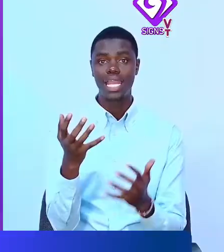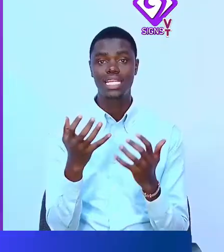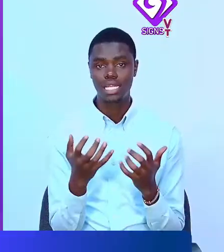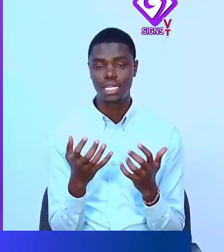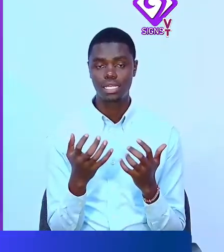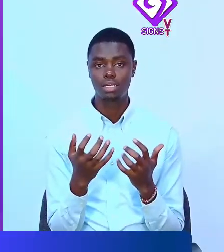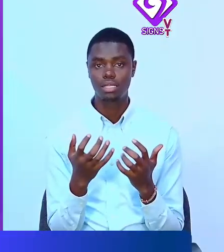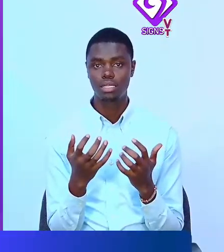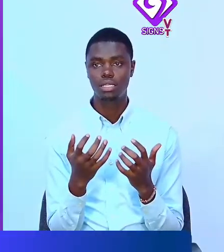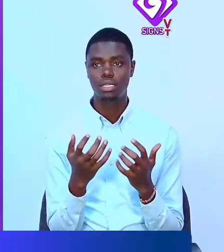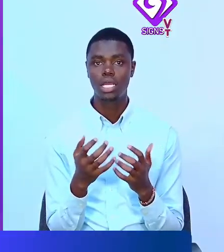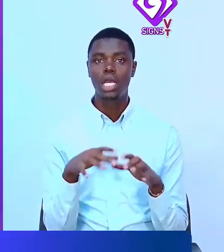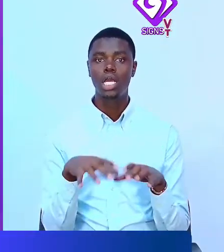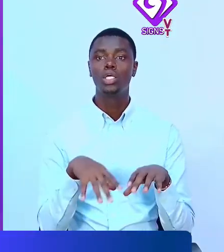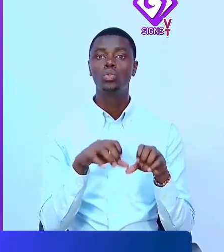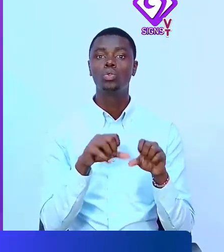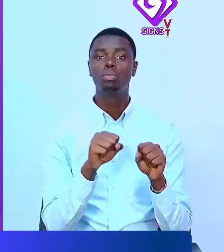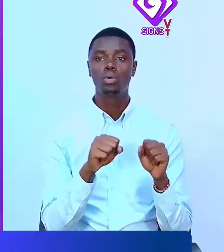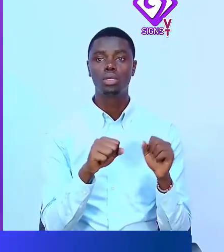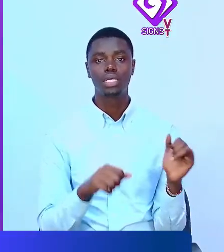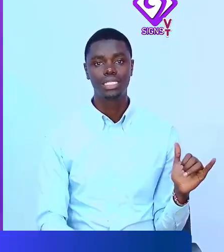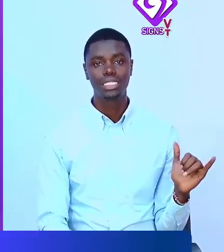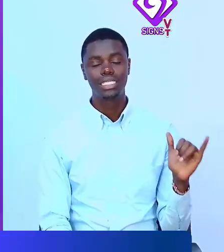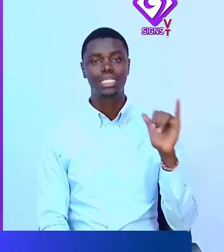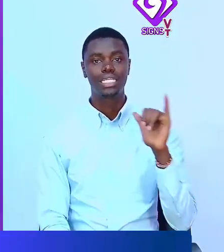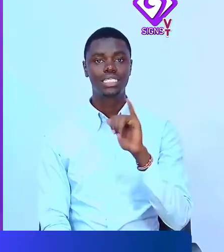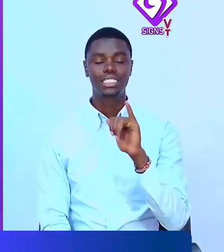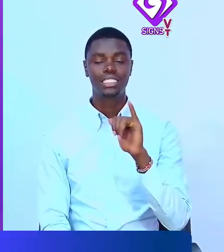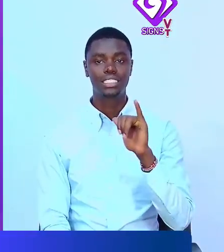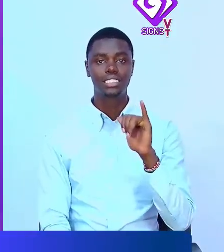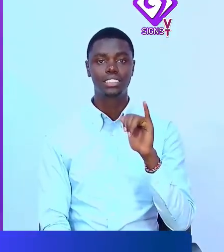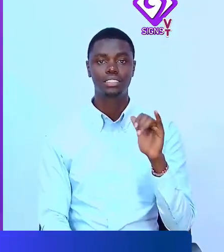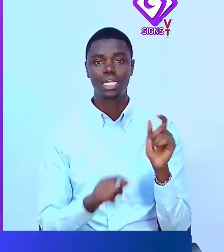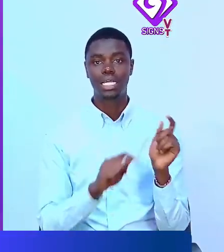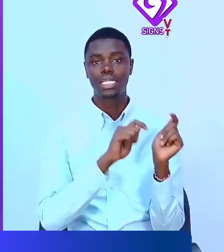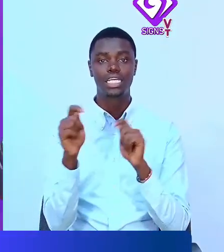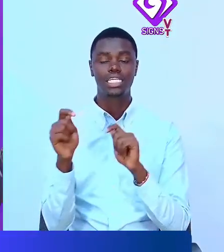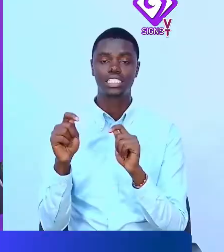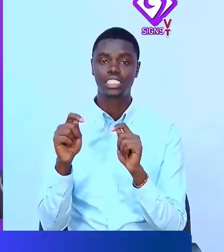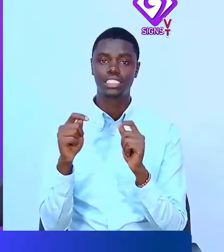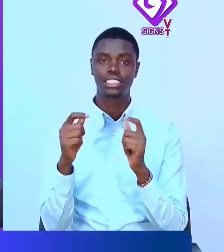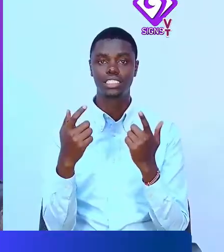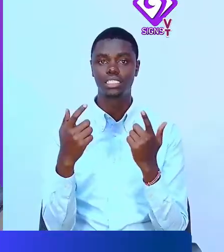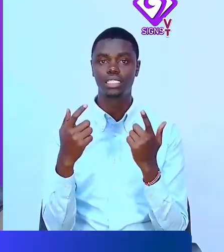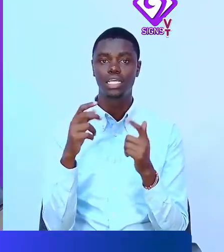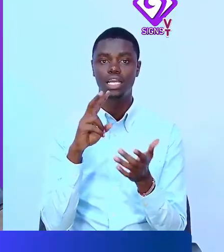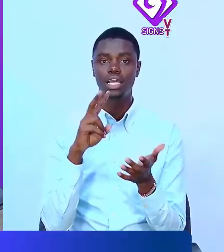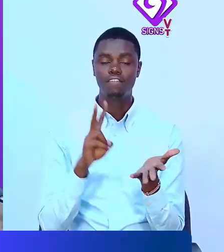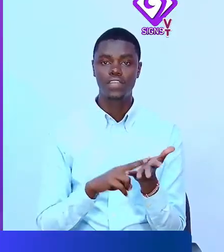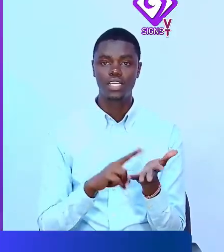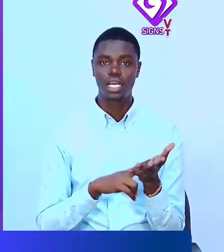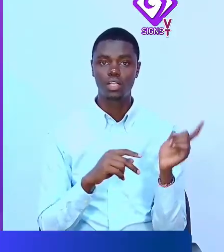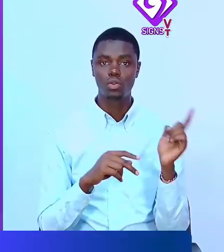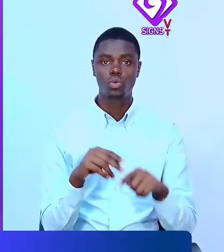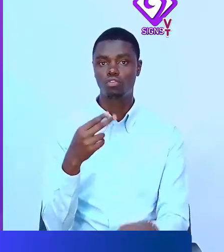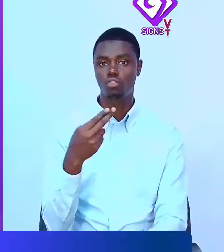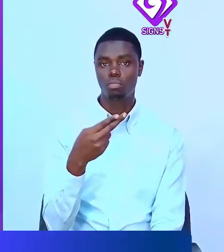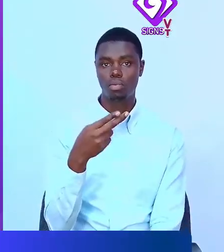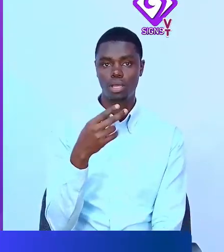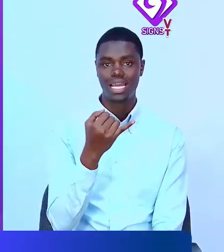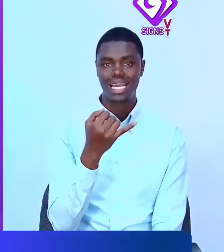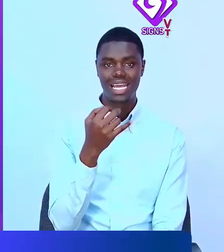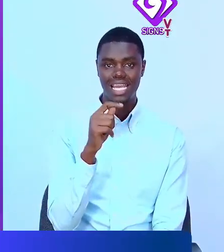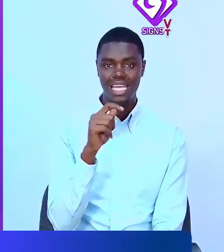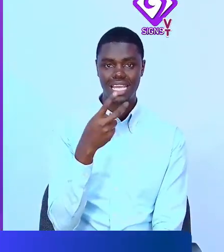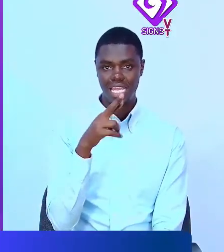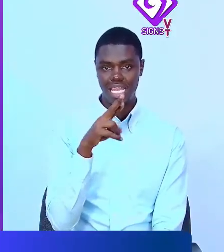to book what's called a transit visa, because if you take British Airways, you have to land into Heathrow. Yeah. Then from Heathrow come to Nairobi. Yeah. So